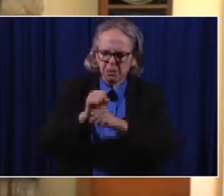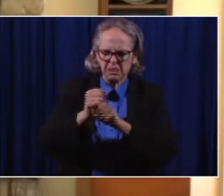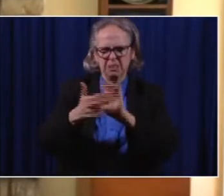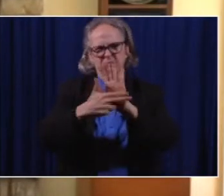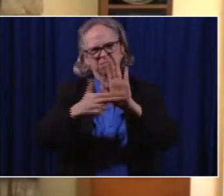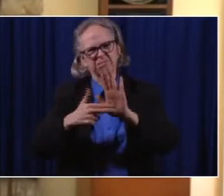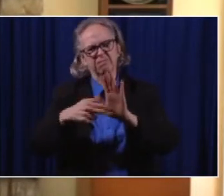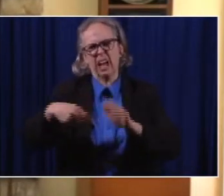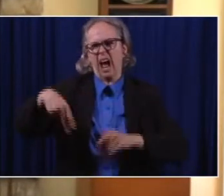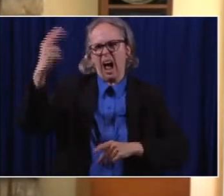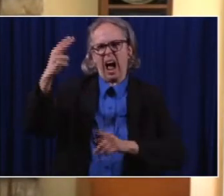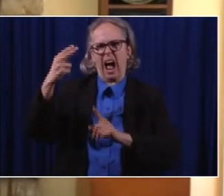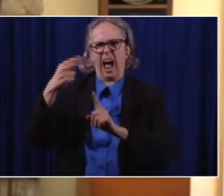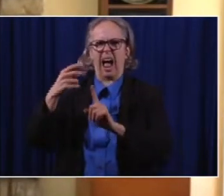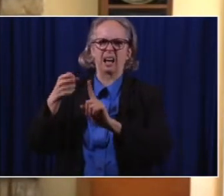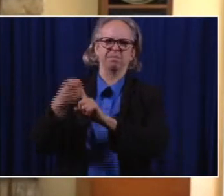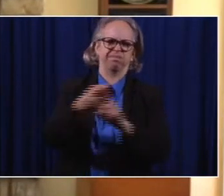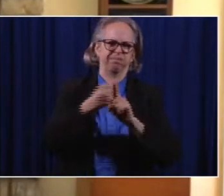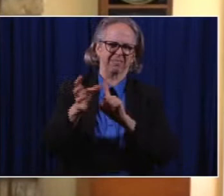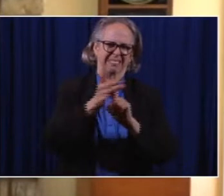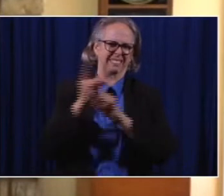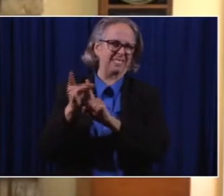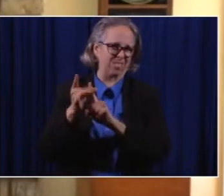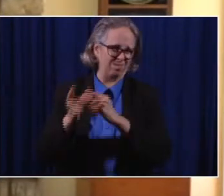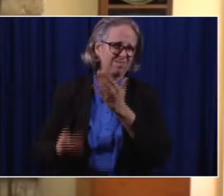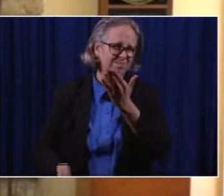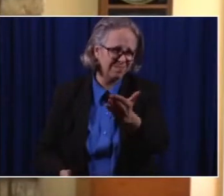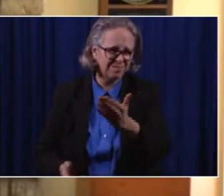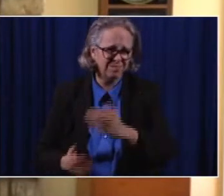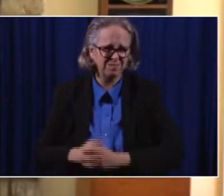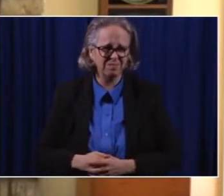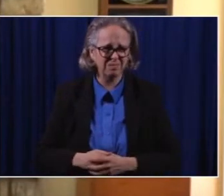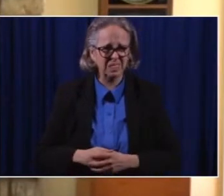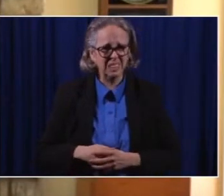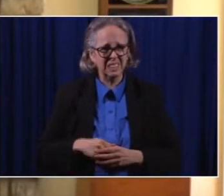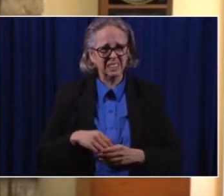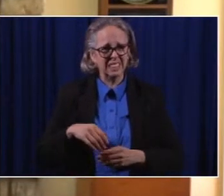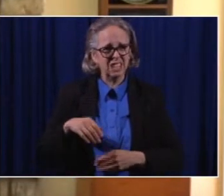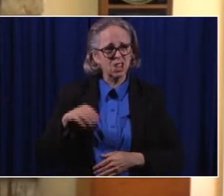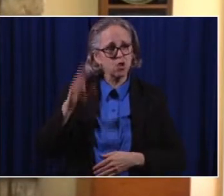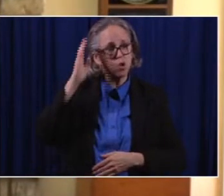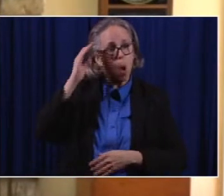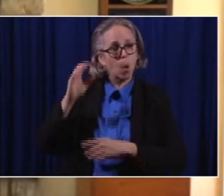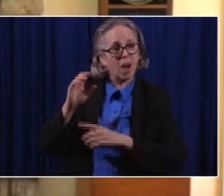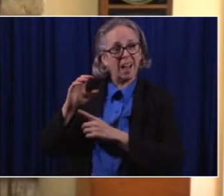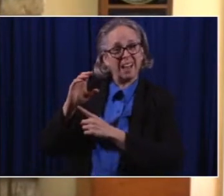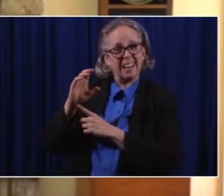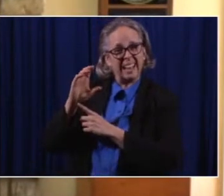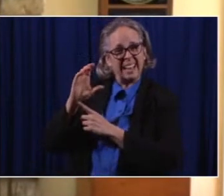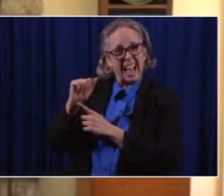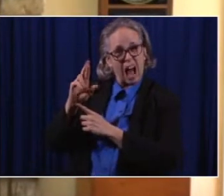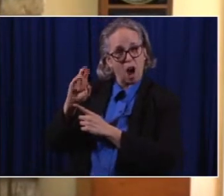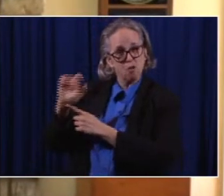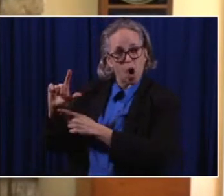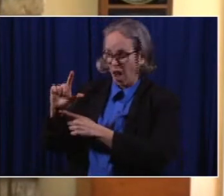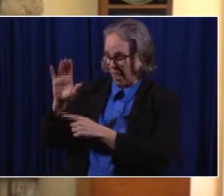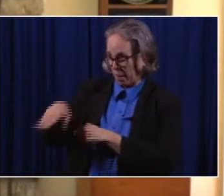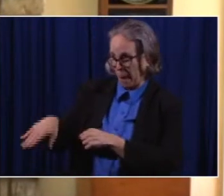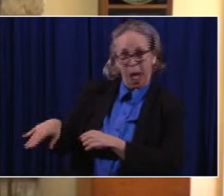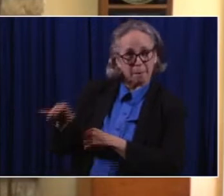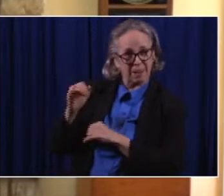back down here to the bottom, Carroll County, even Carroll County at the lowest number is almost 2